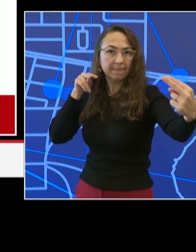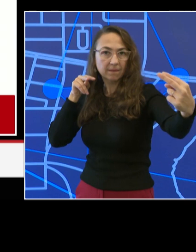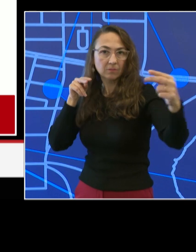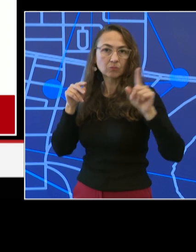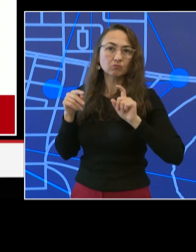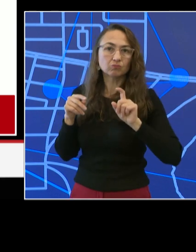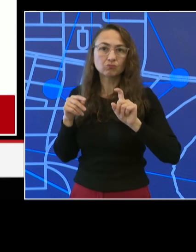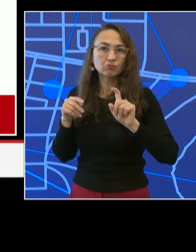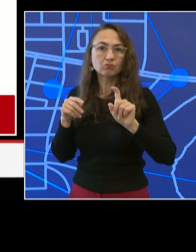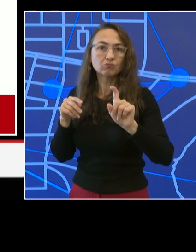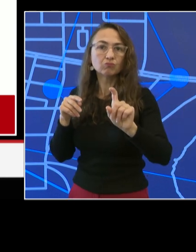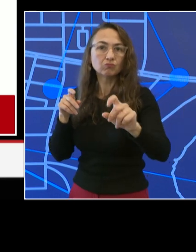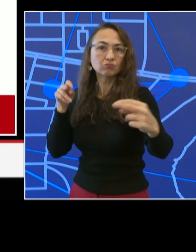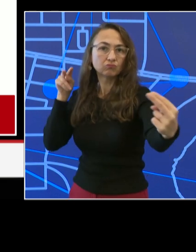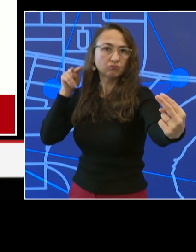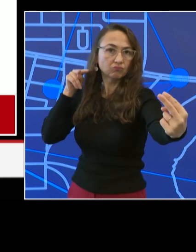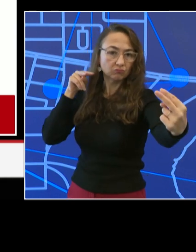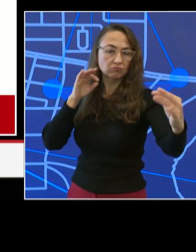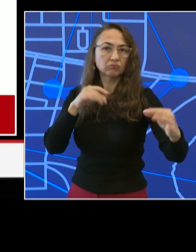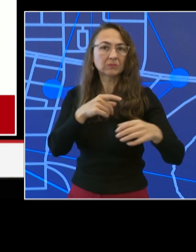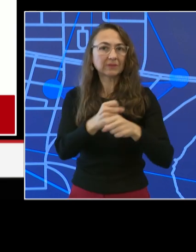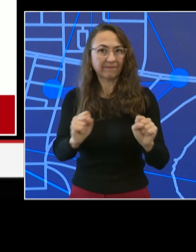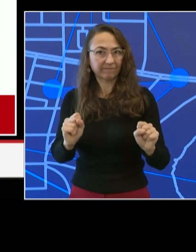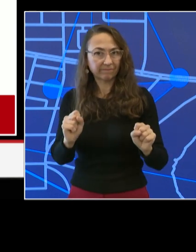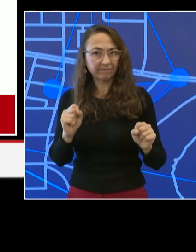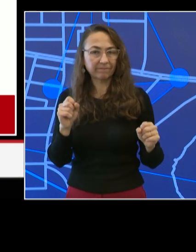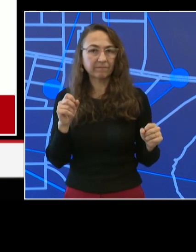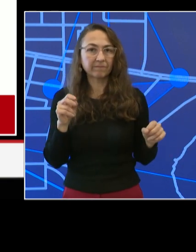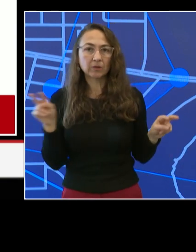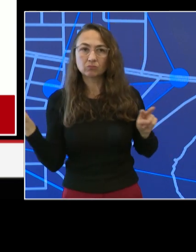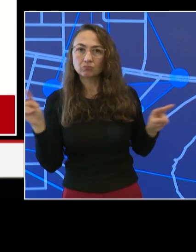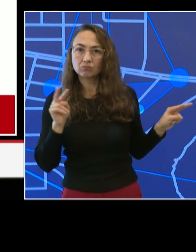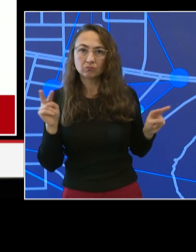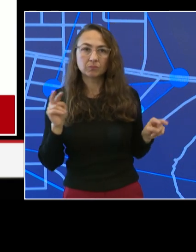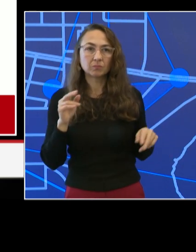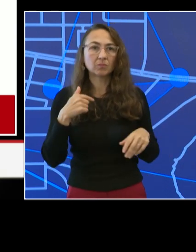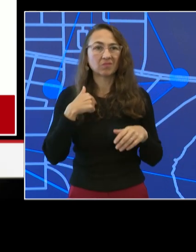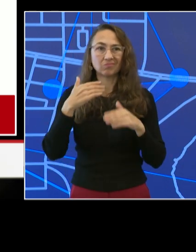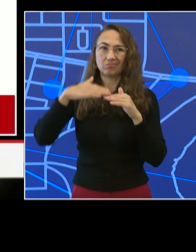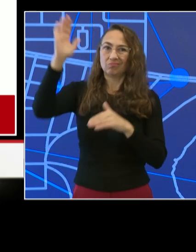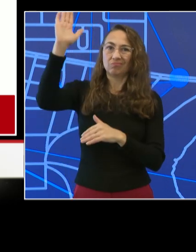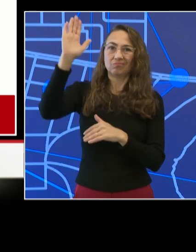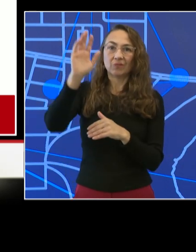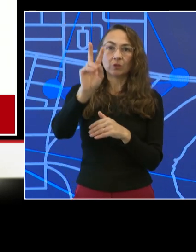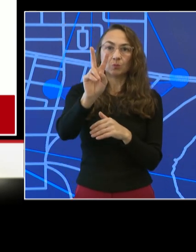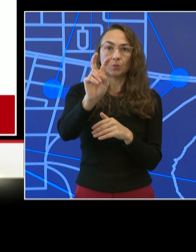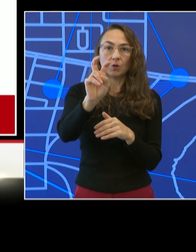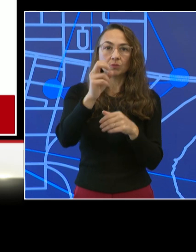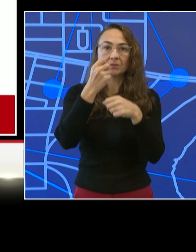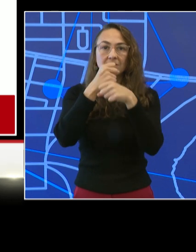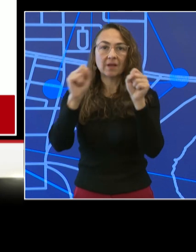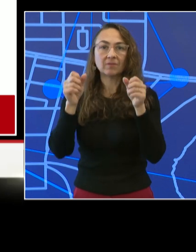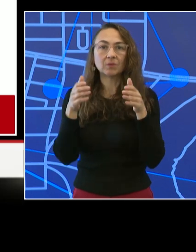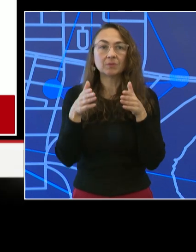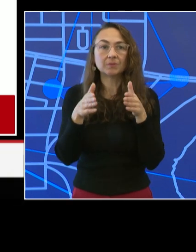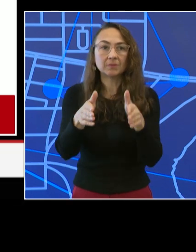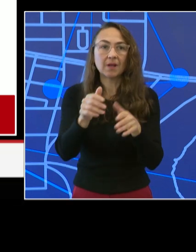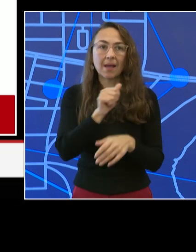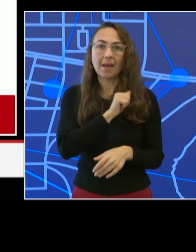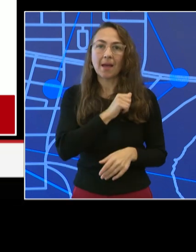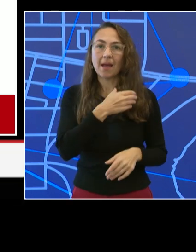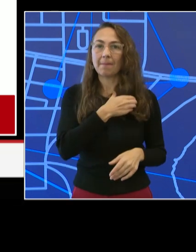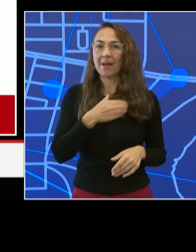system. So we have nearly over 200 Safe Passage ambassadors across our city every day, working together with